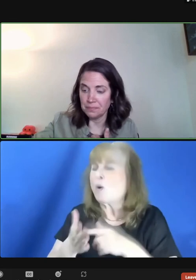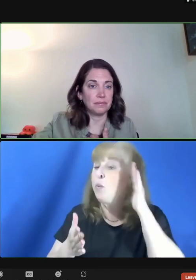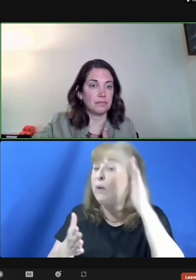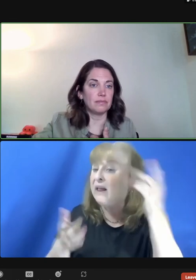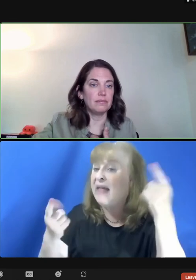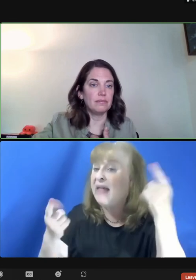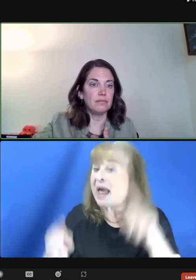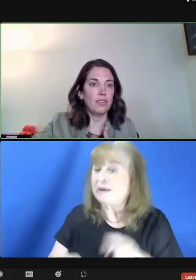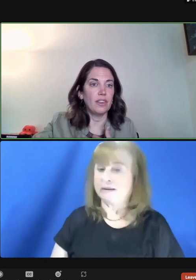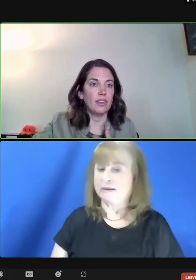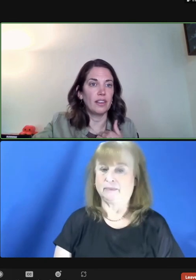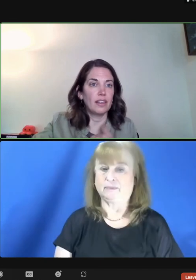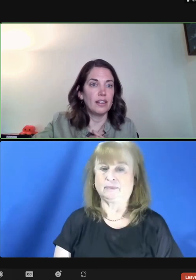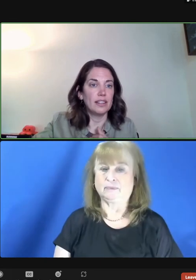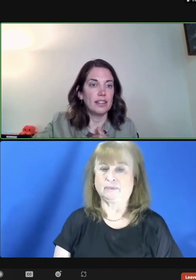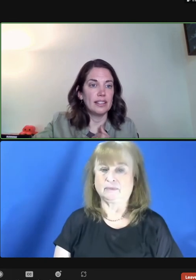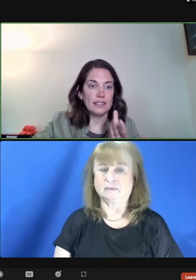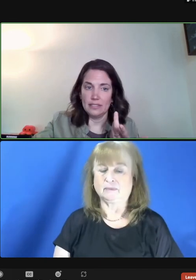happen.